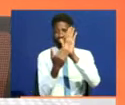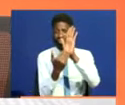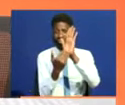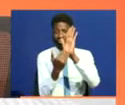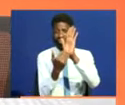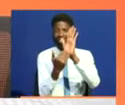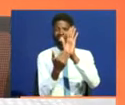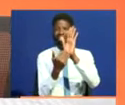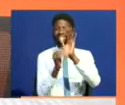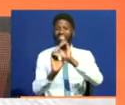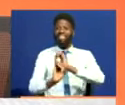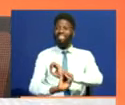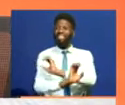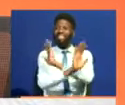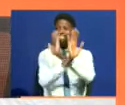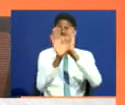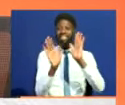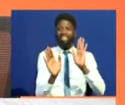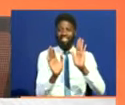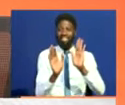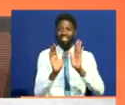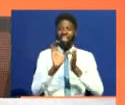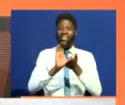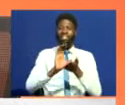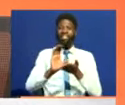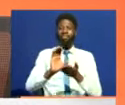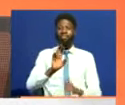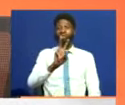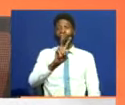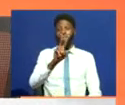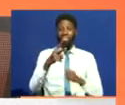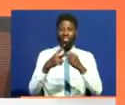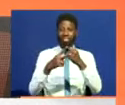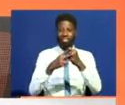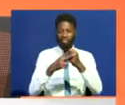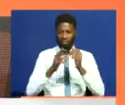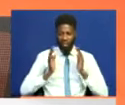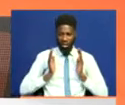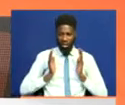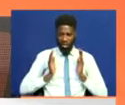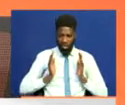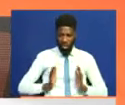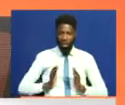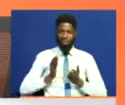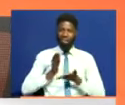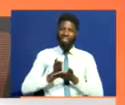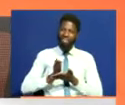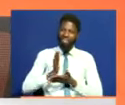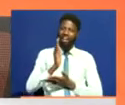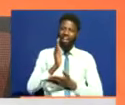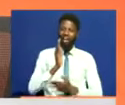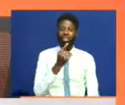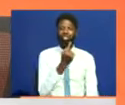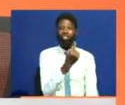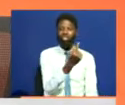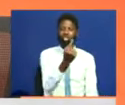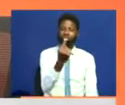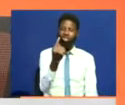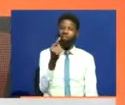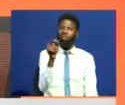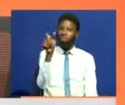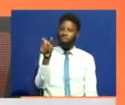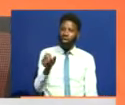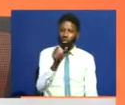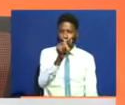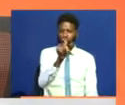chapter 27 in regards to human rights. Everybody deserves equal protection. Nobody is above the